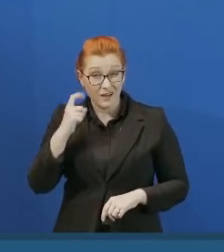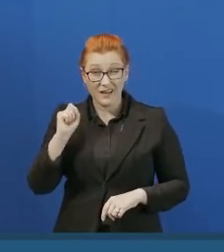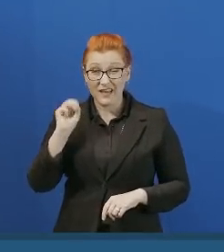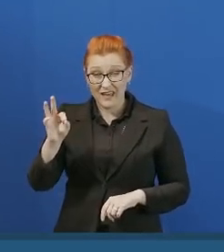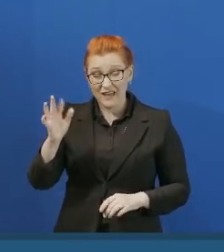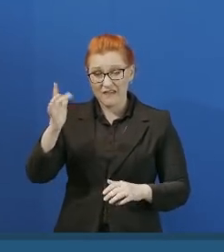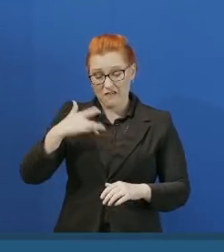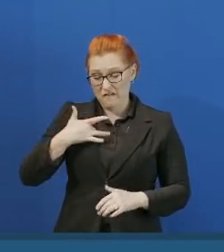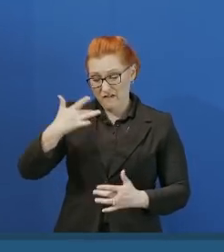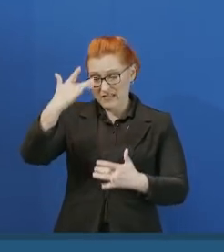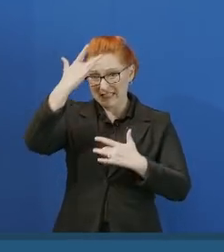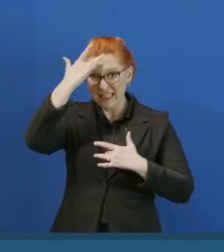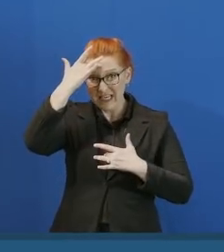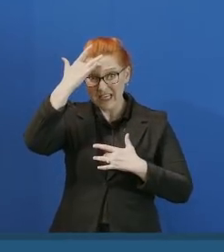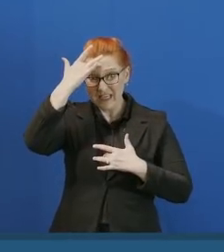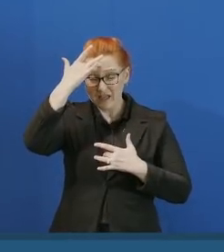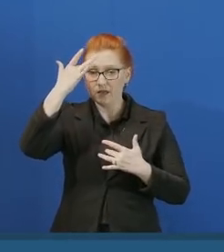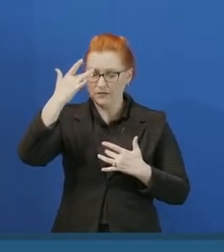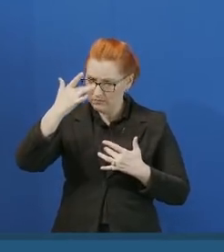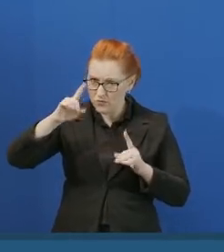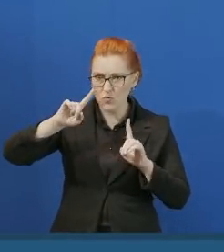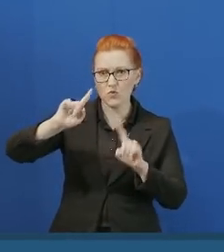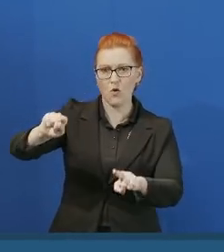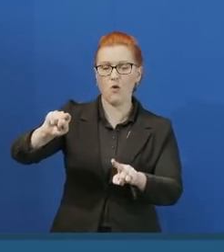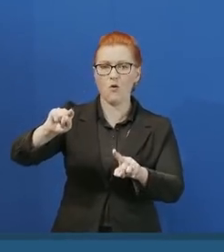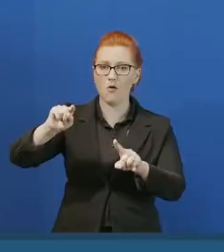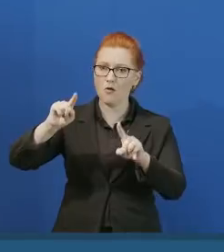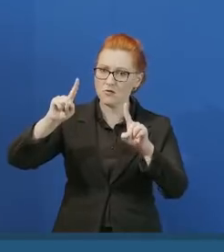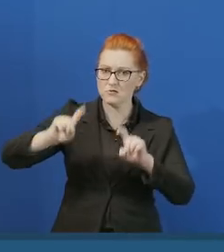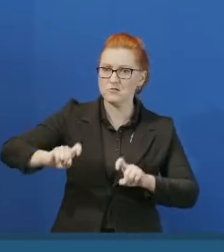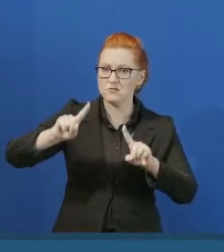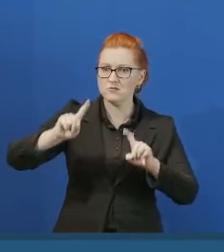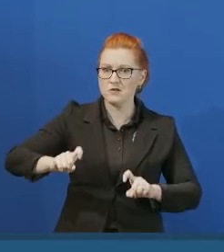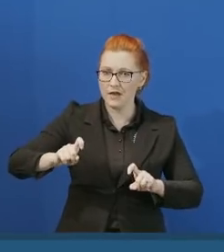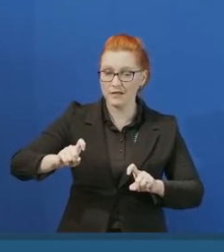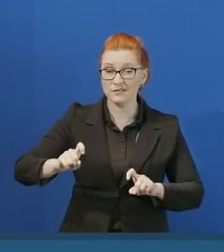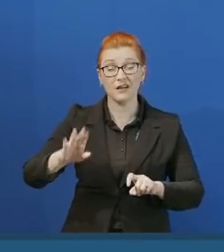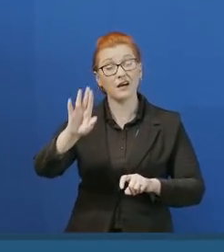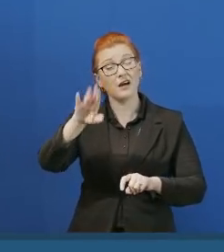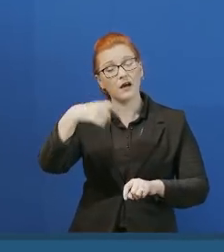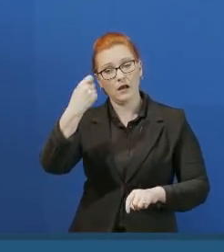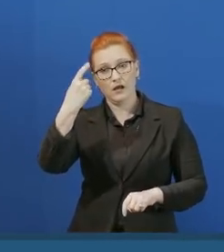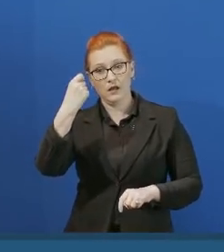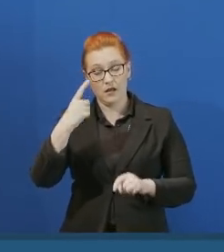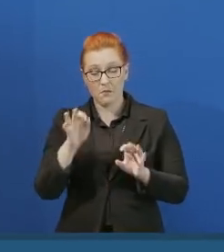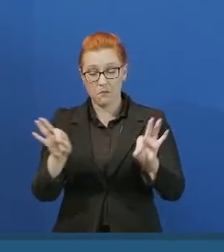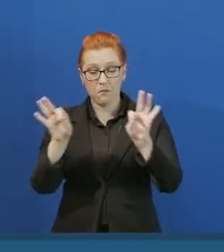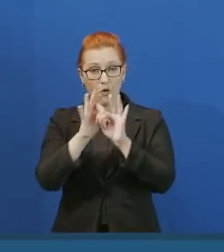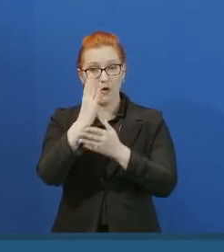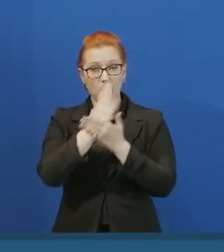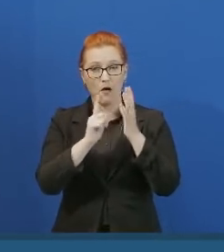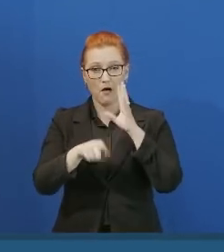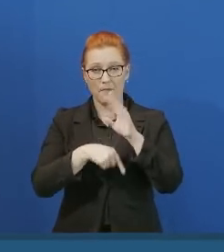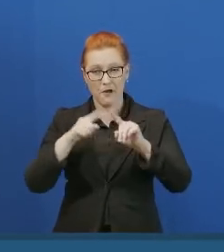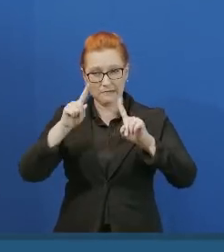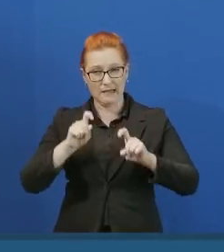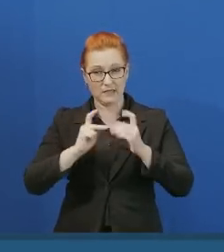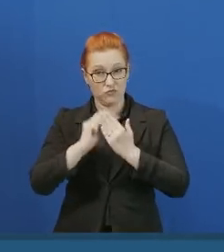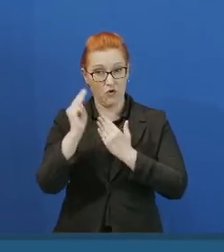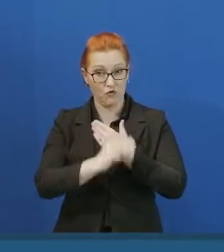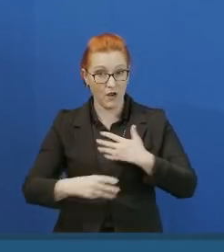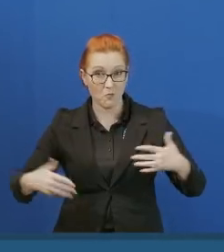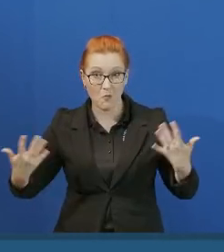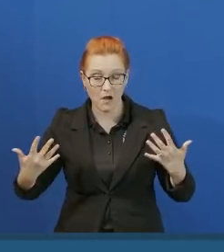leave your car, open up a door of a public building and